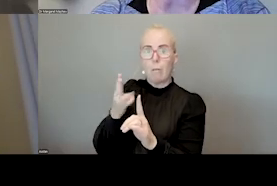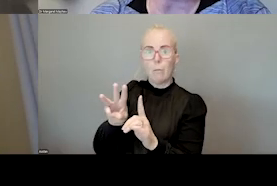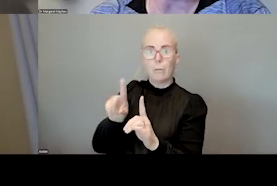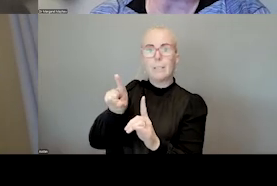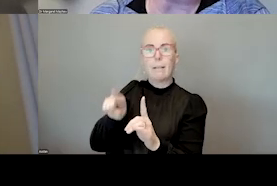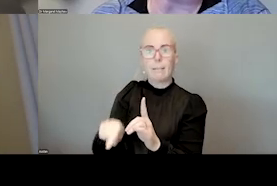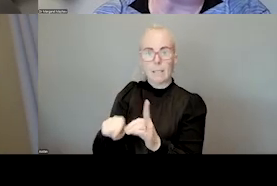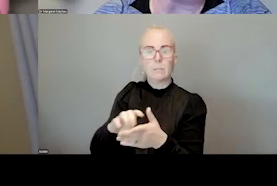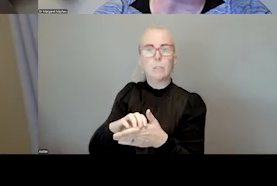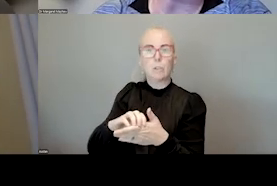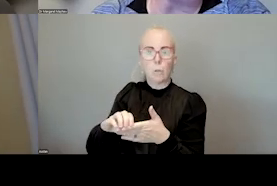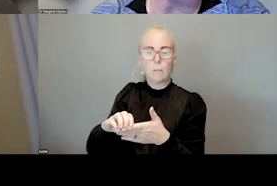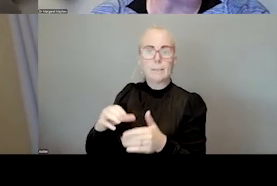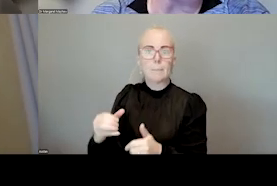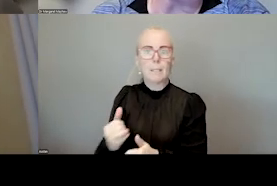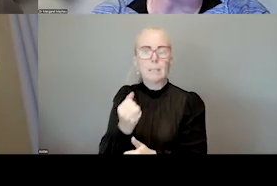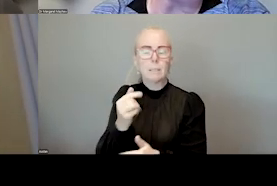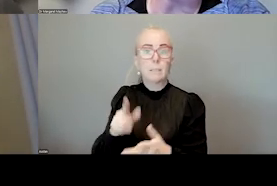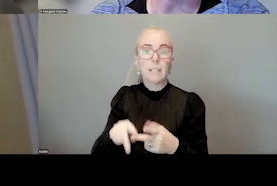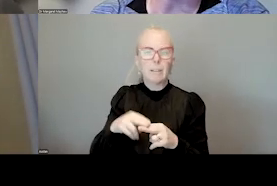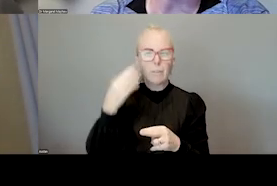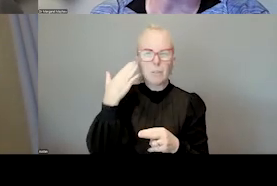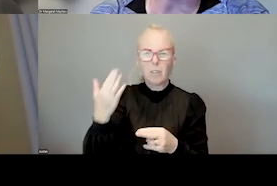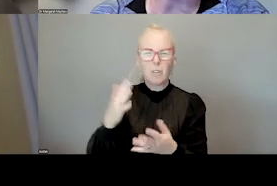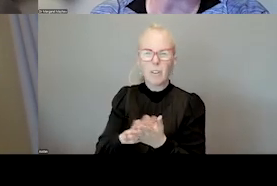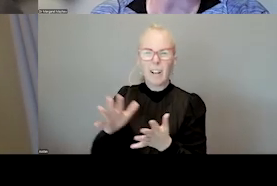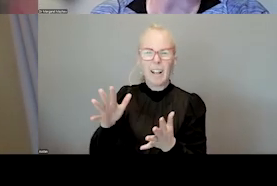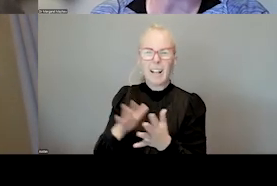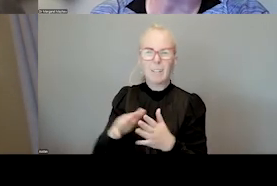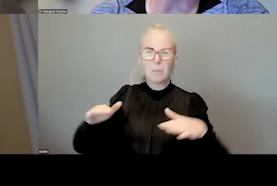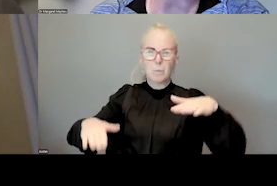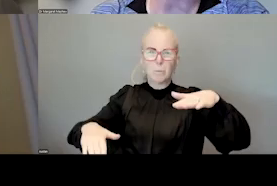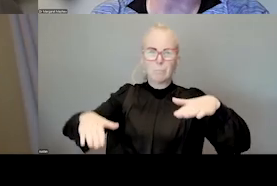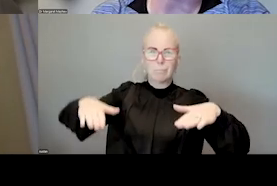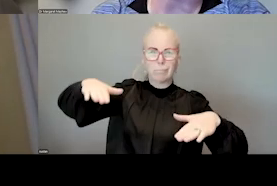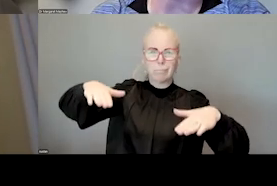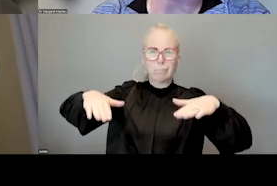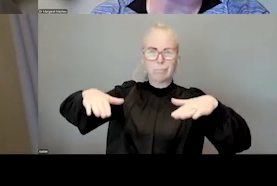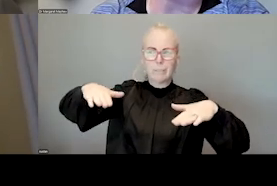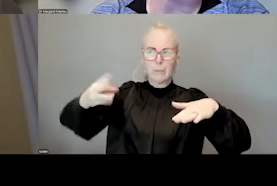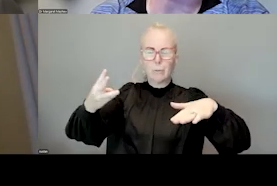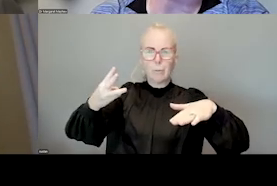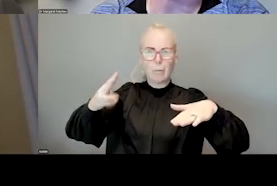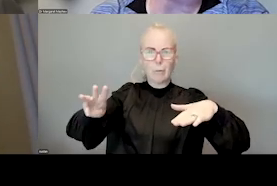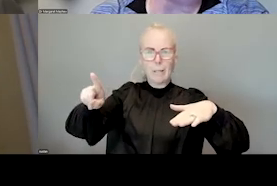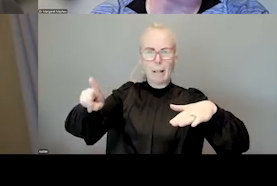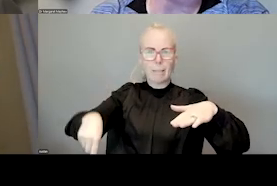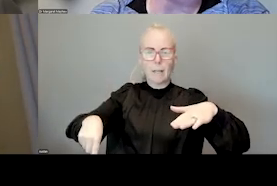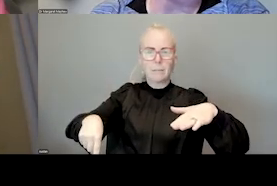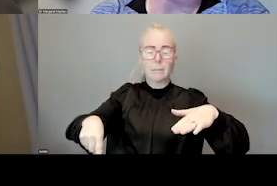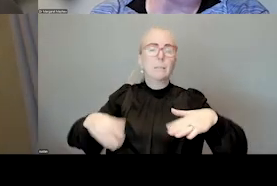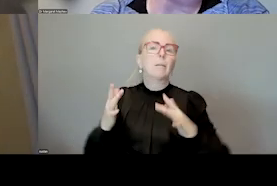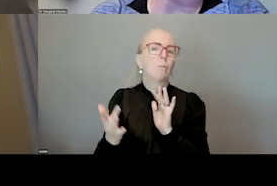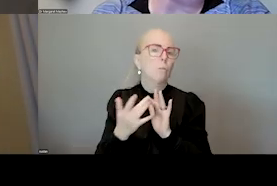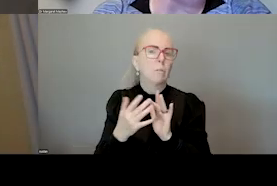is $30,000. If you're unsure of how to balance your budget in that way, give us a call. If you find that your